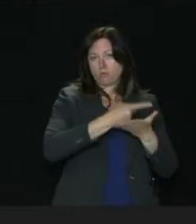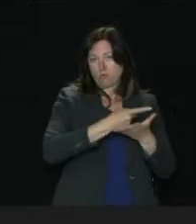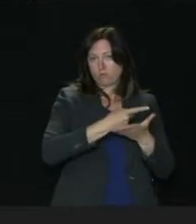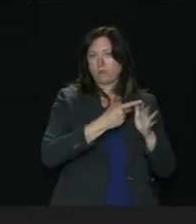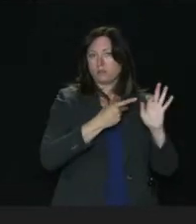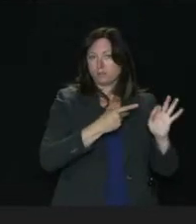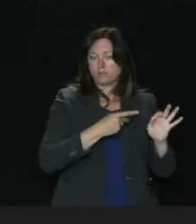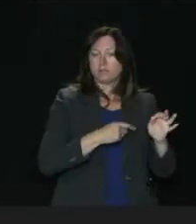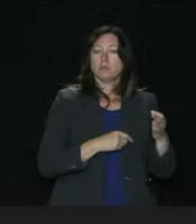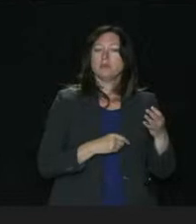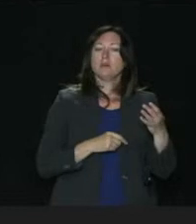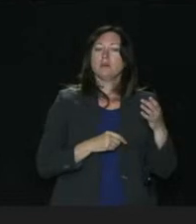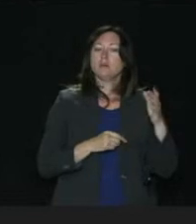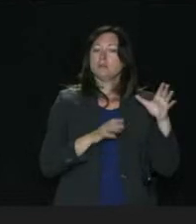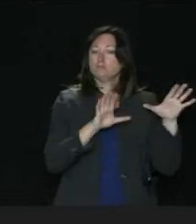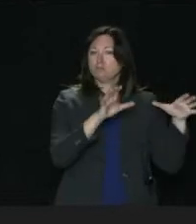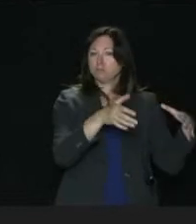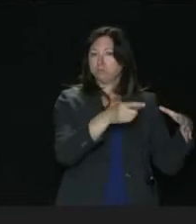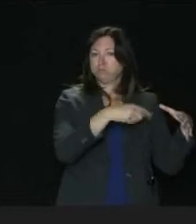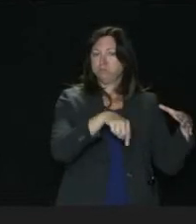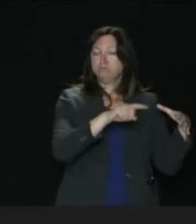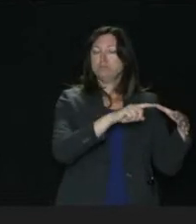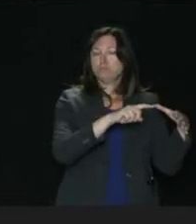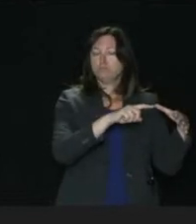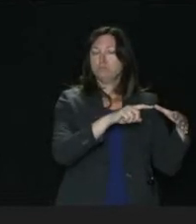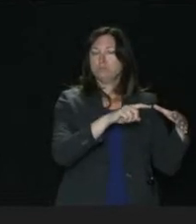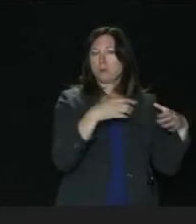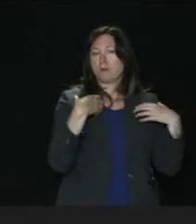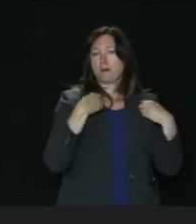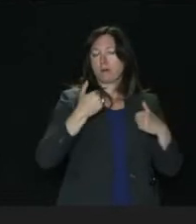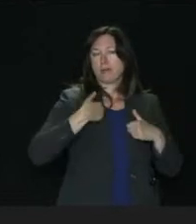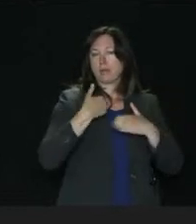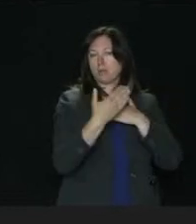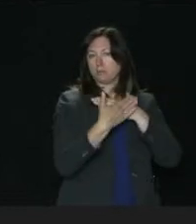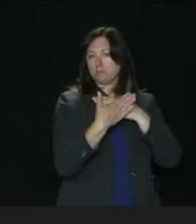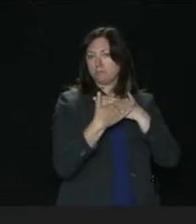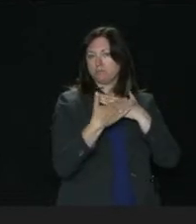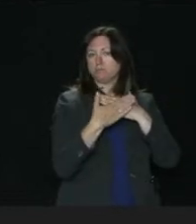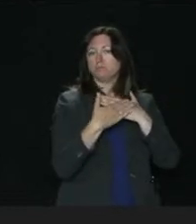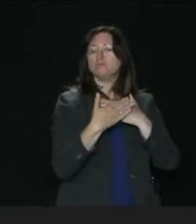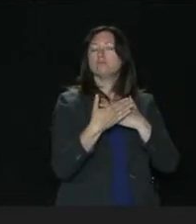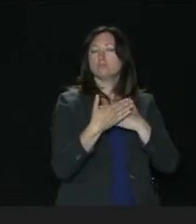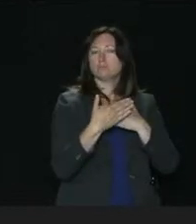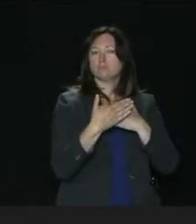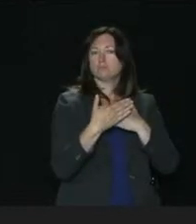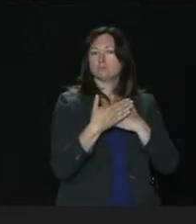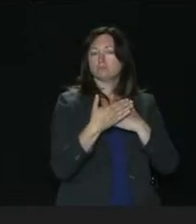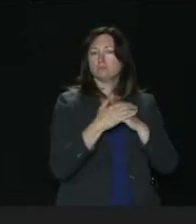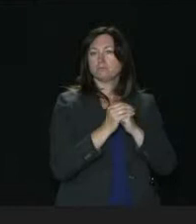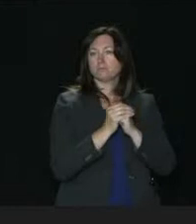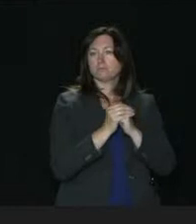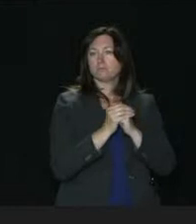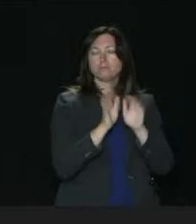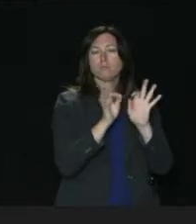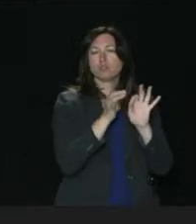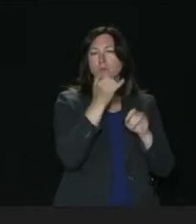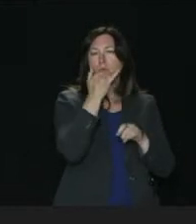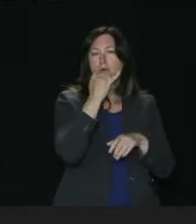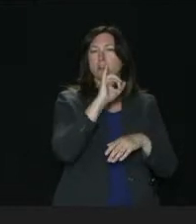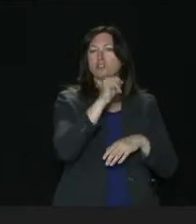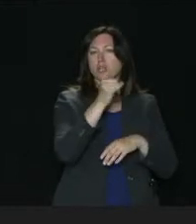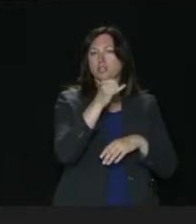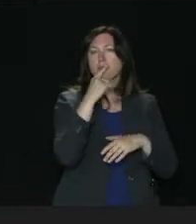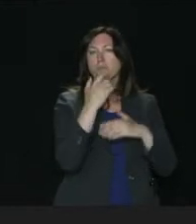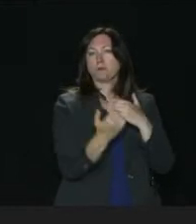And they have advised that they will have a shipment at the end of this month,